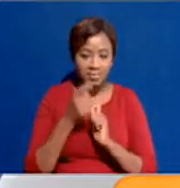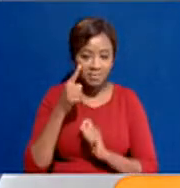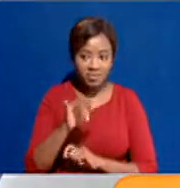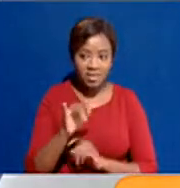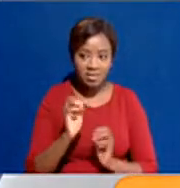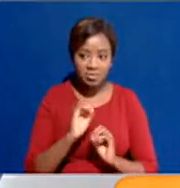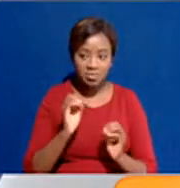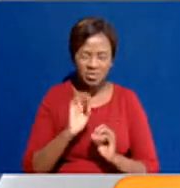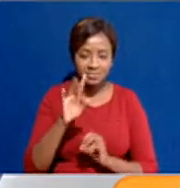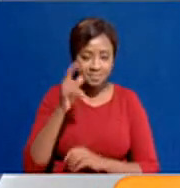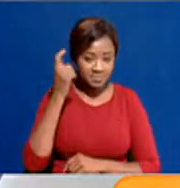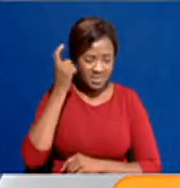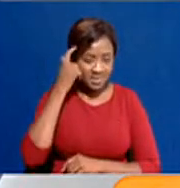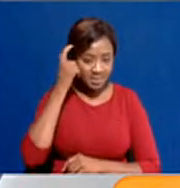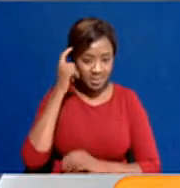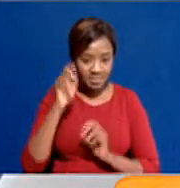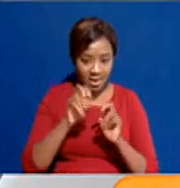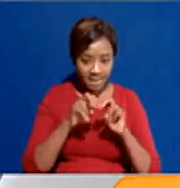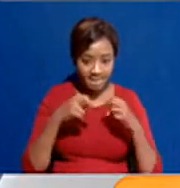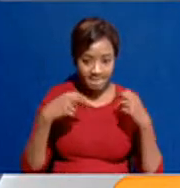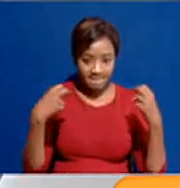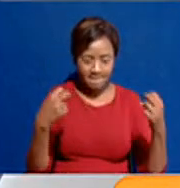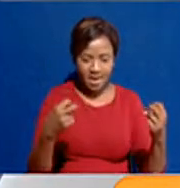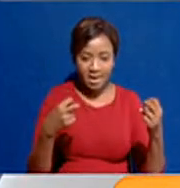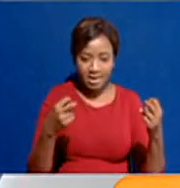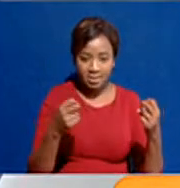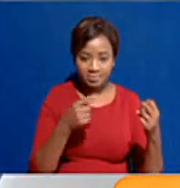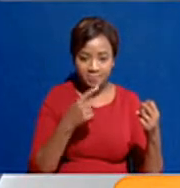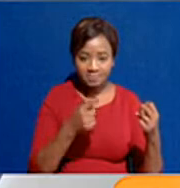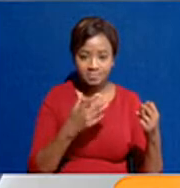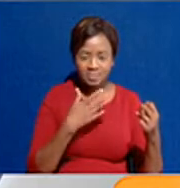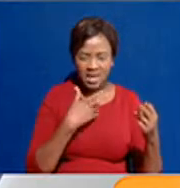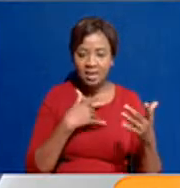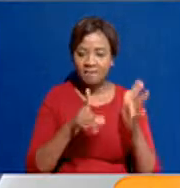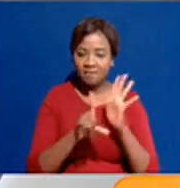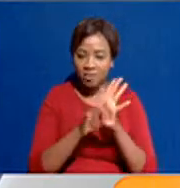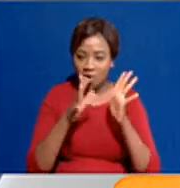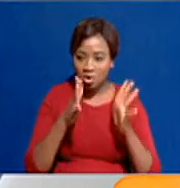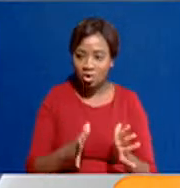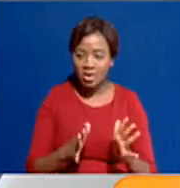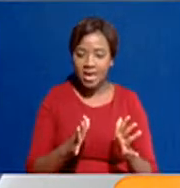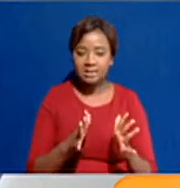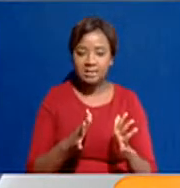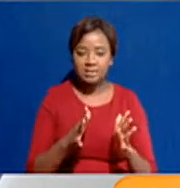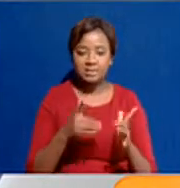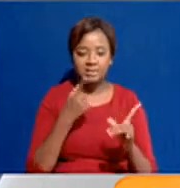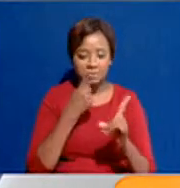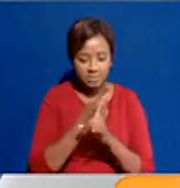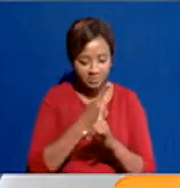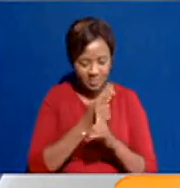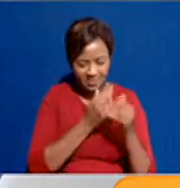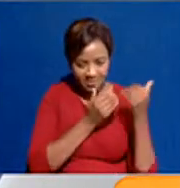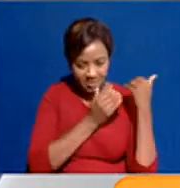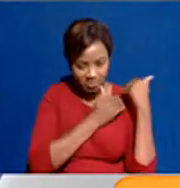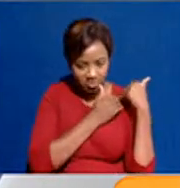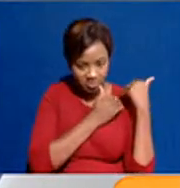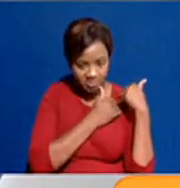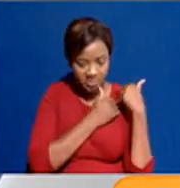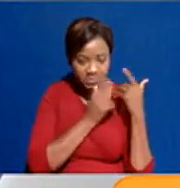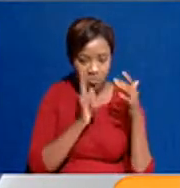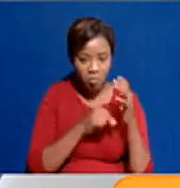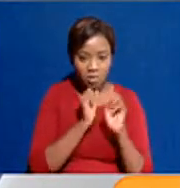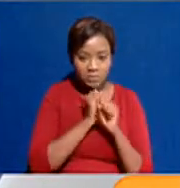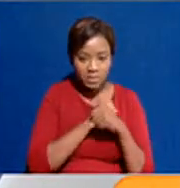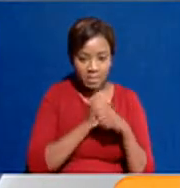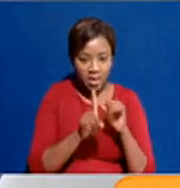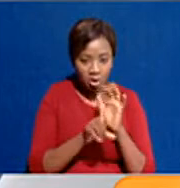the 14-member panel is a panel of legislators. Their job is to legislate, make